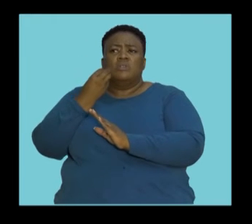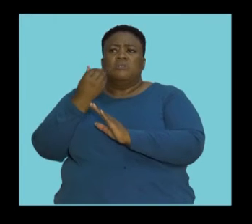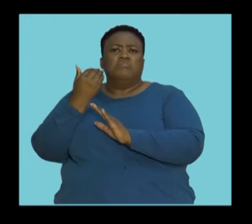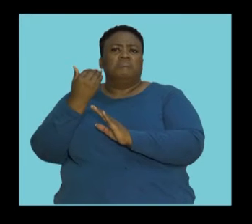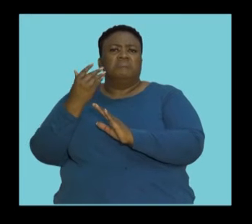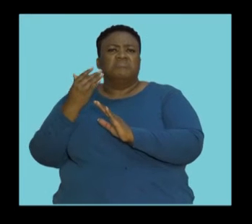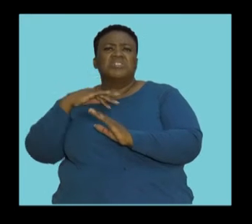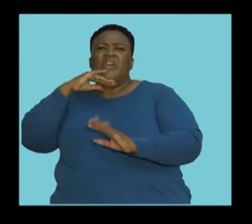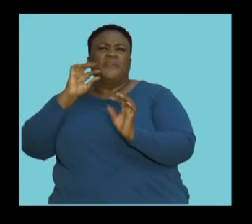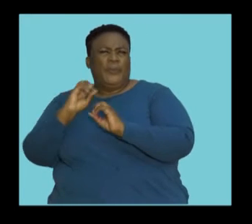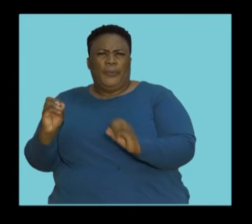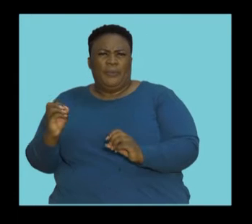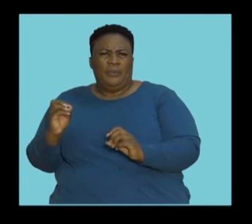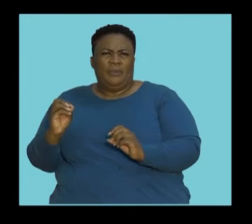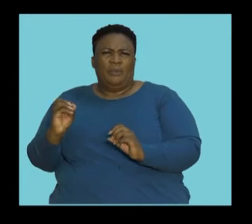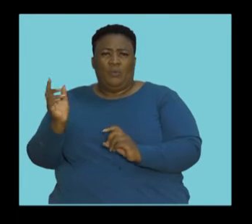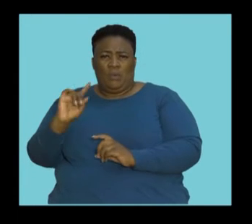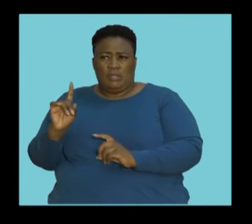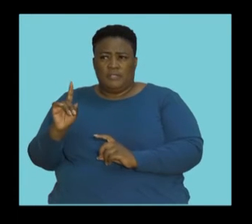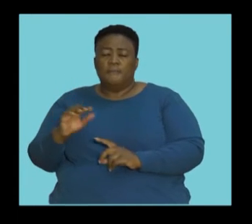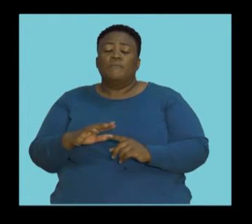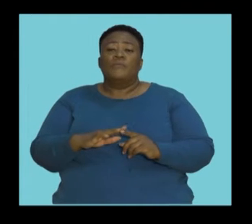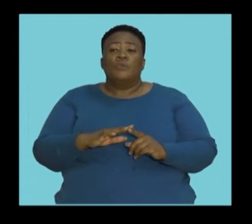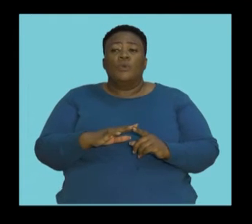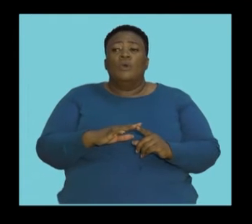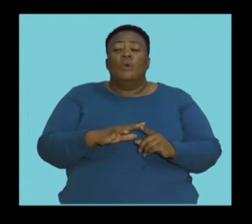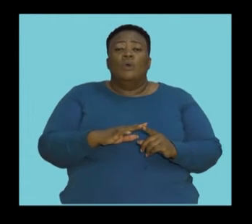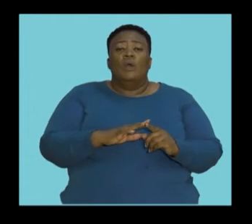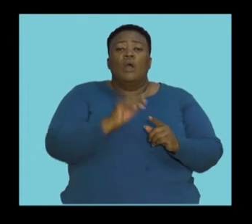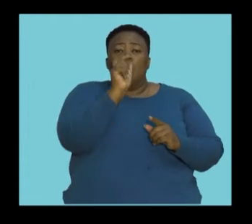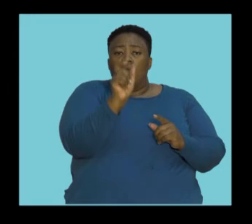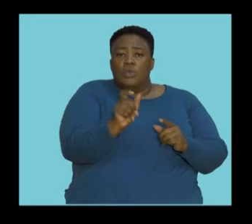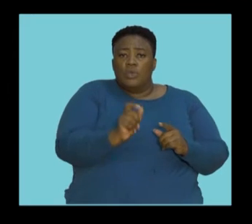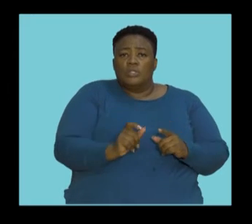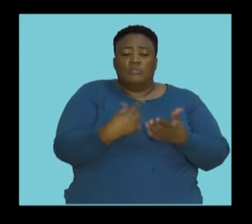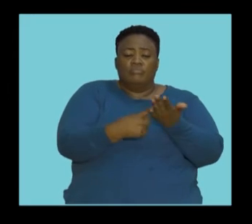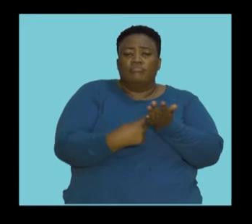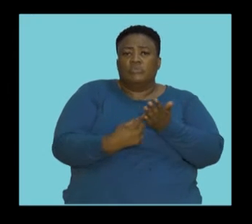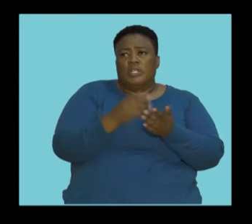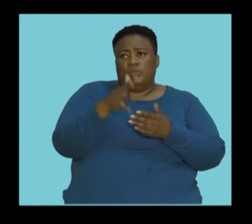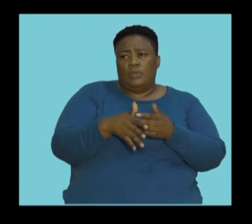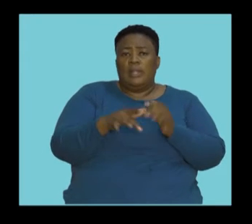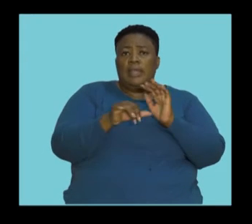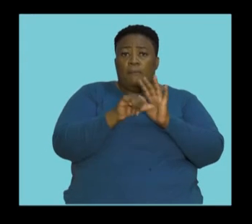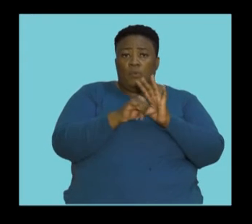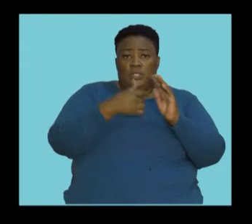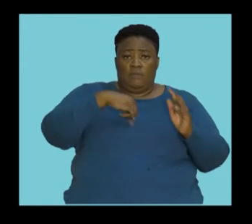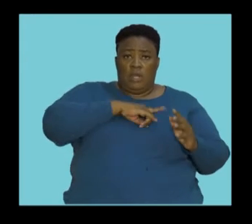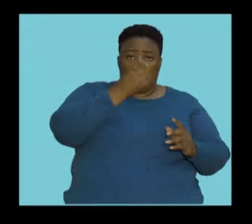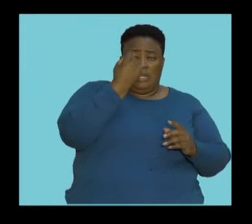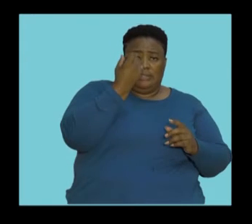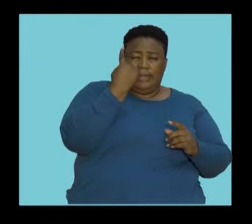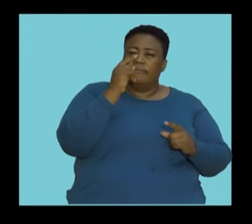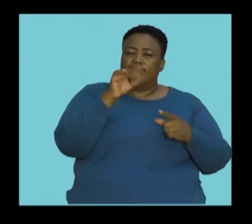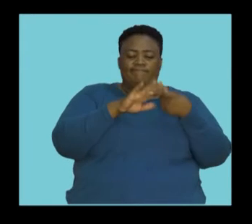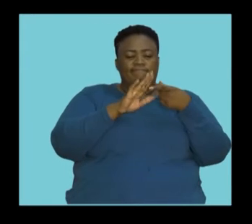Africa. Okay, some key words and concepts that we will unpack during the course of this lesson. So it's important for us to understand what is